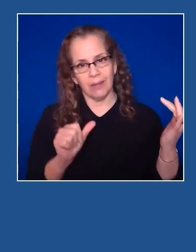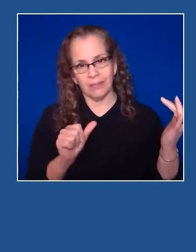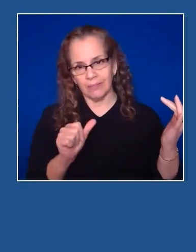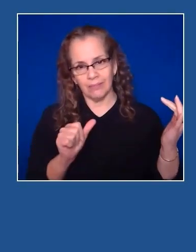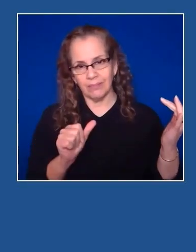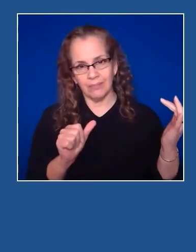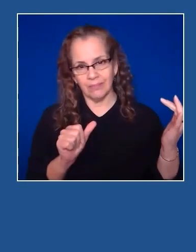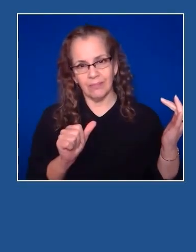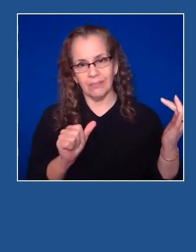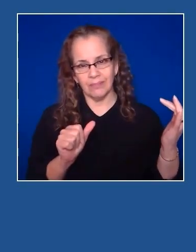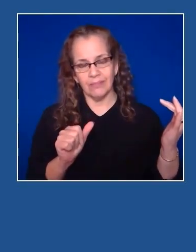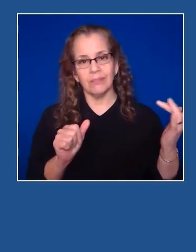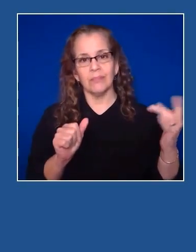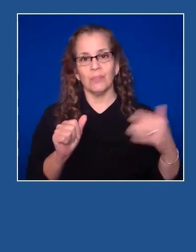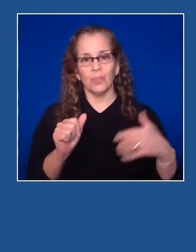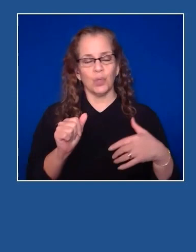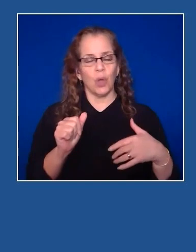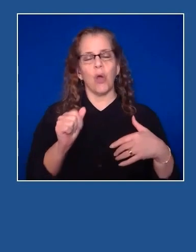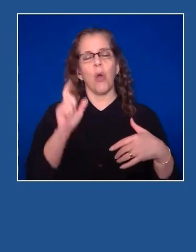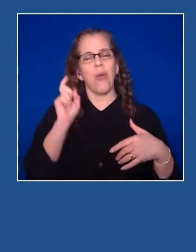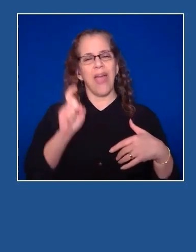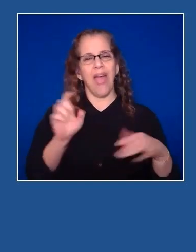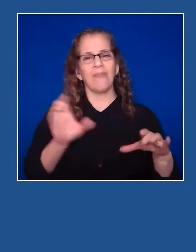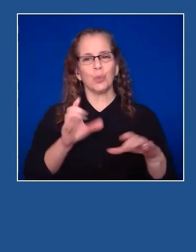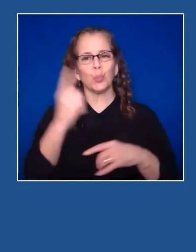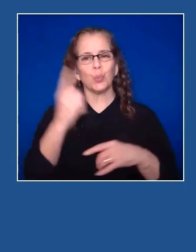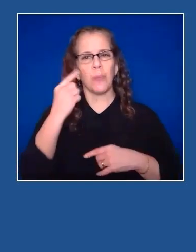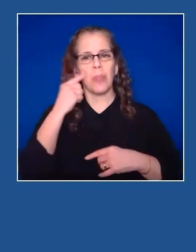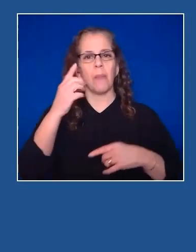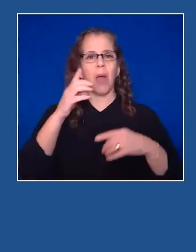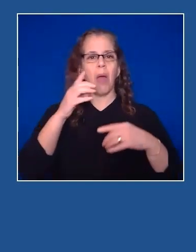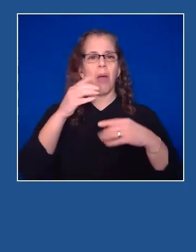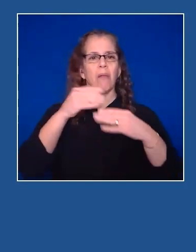this over-generalized fear. We've got to reduce it.